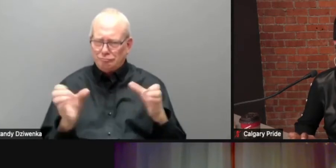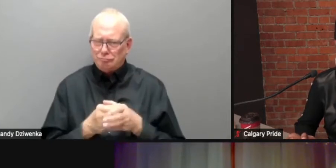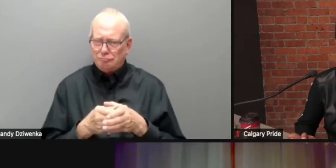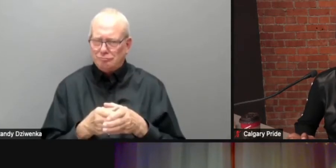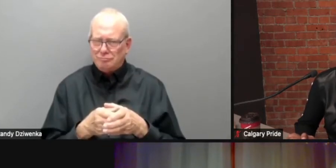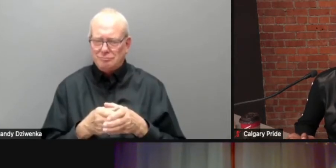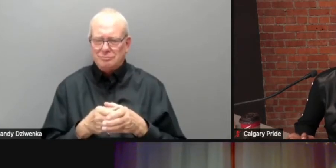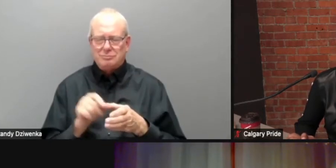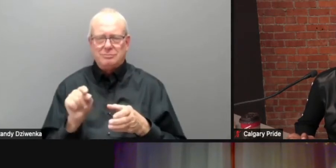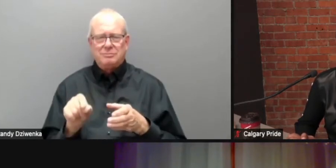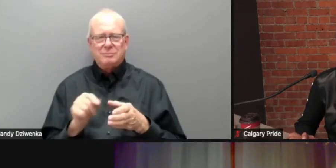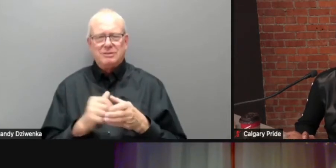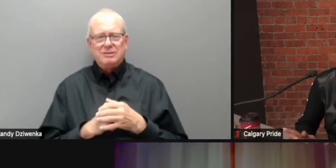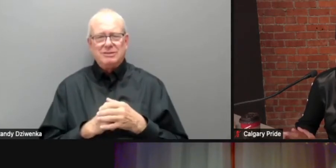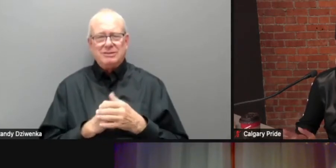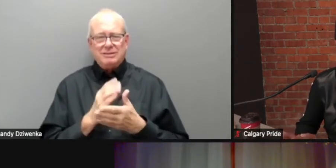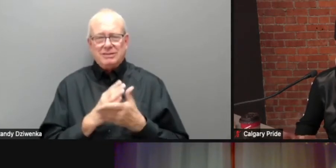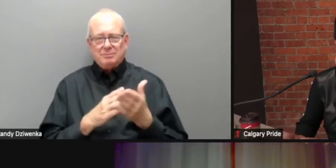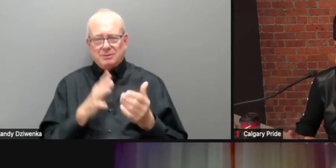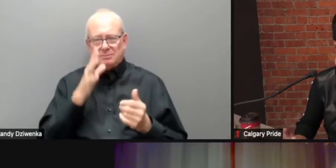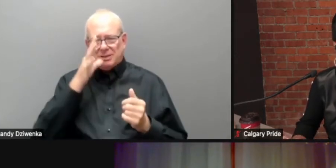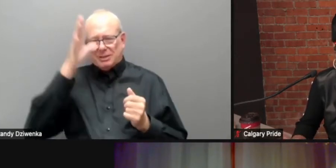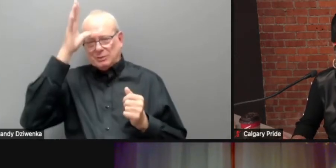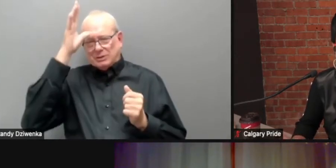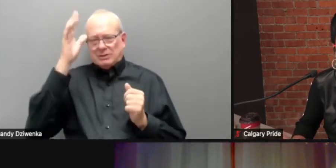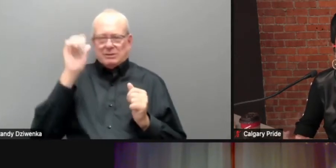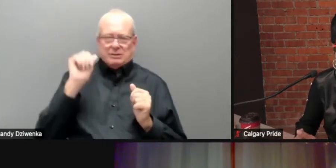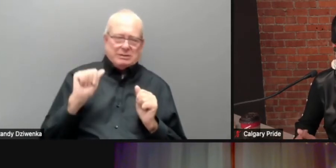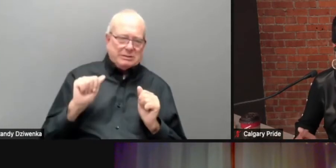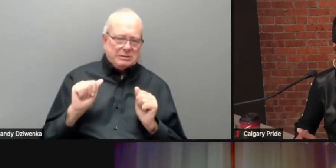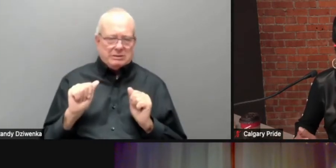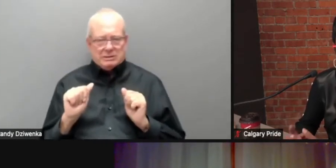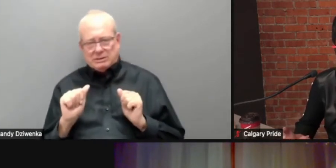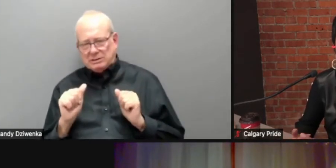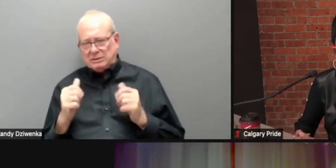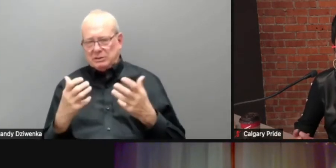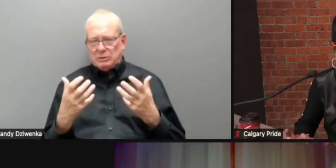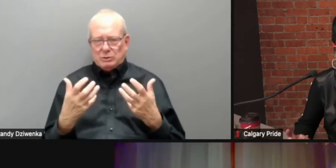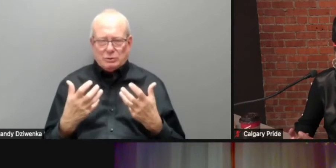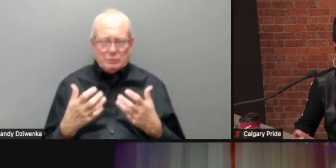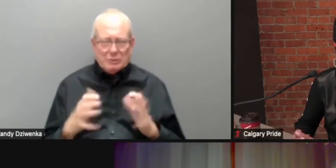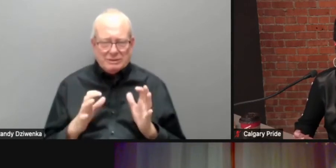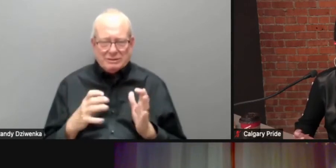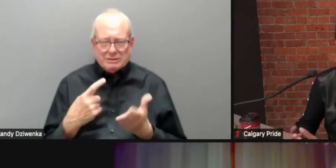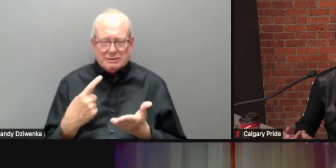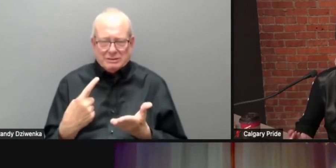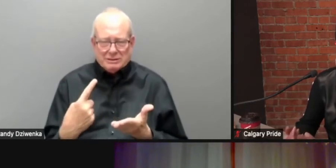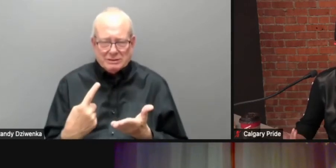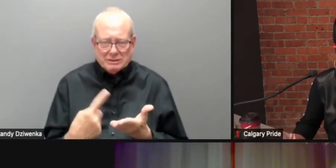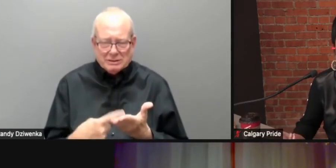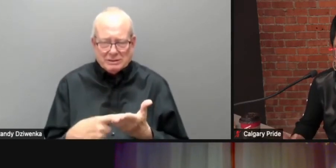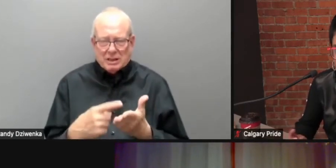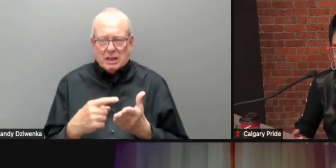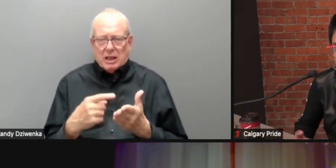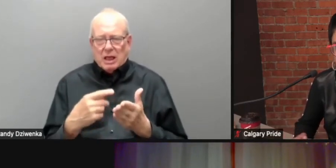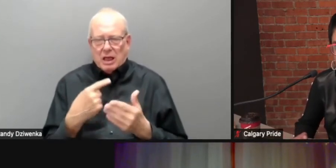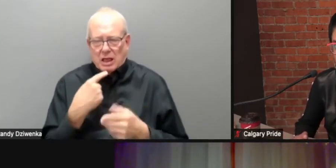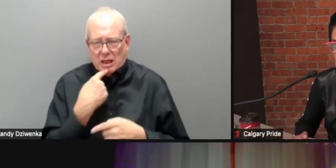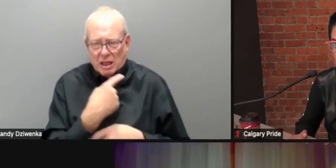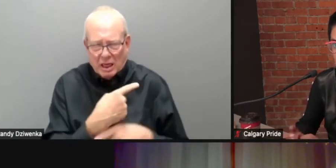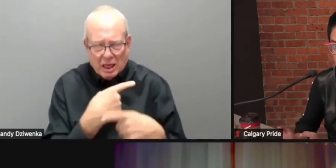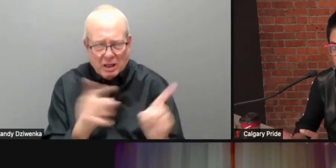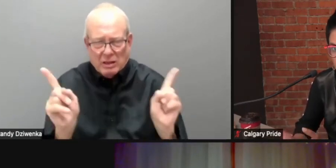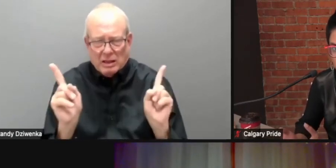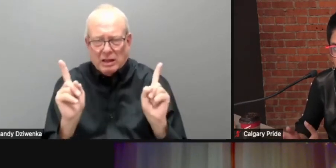scared to talk about their child's sexual orientation in public spaces. So you may be in a group space and someone may be like, how is Amrit doing?